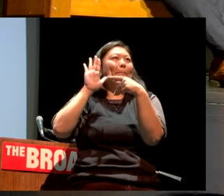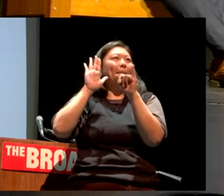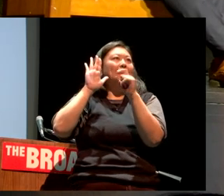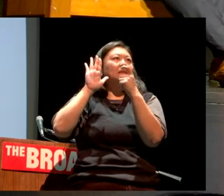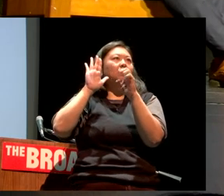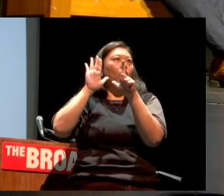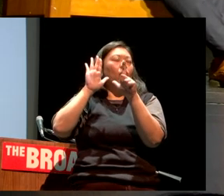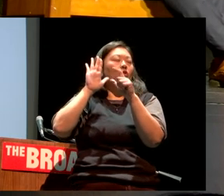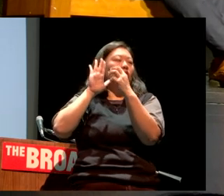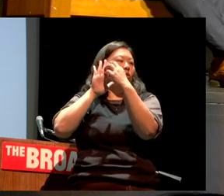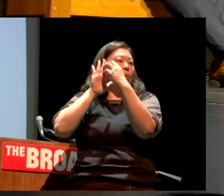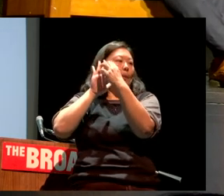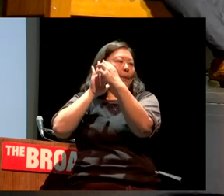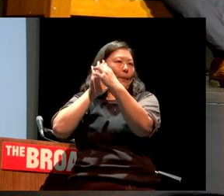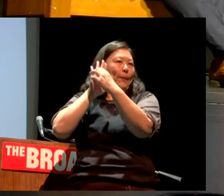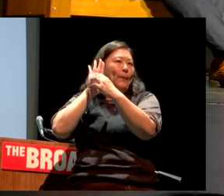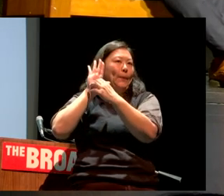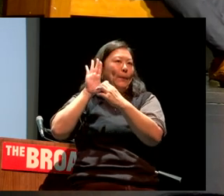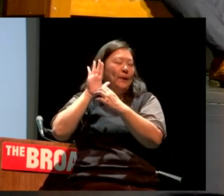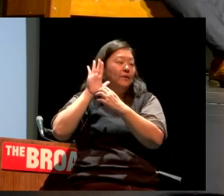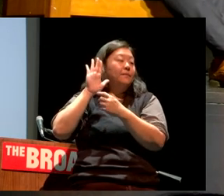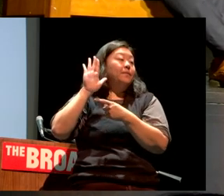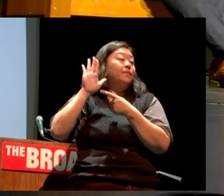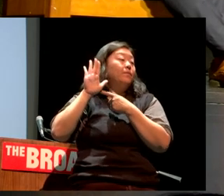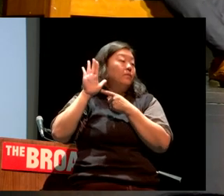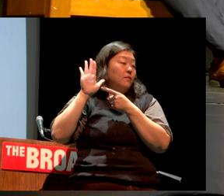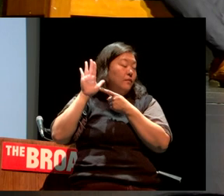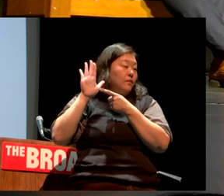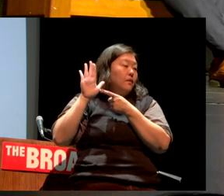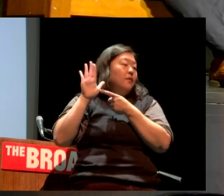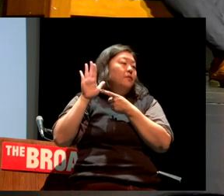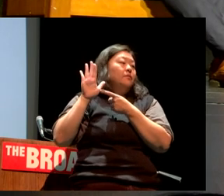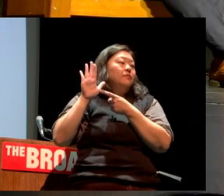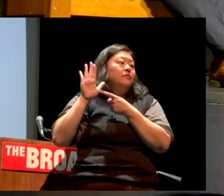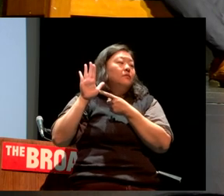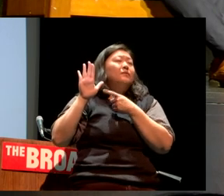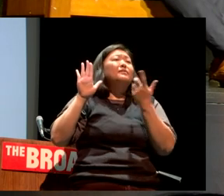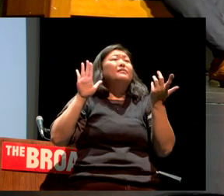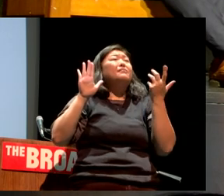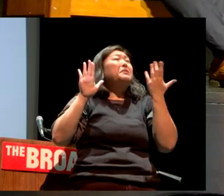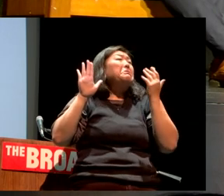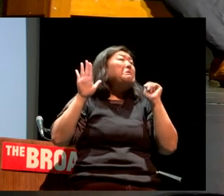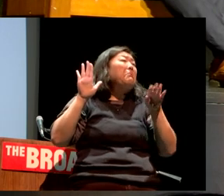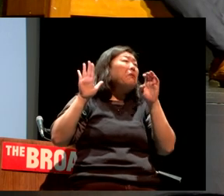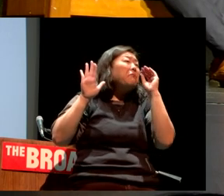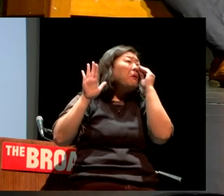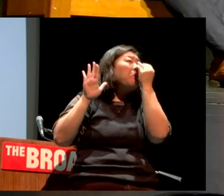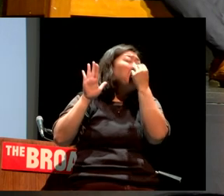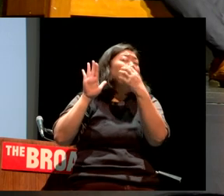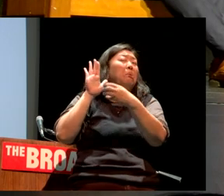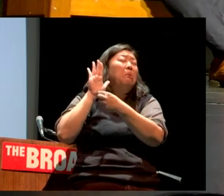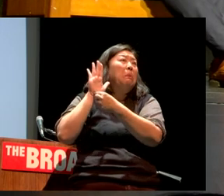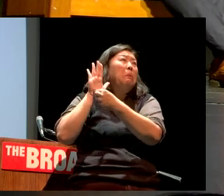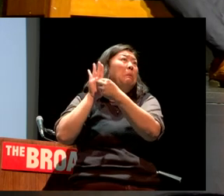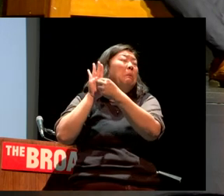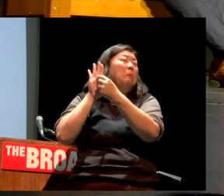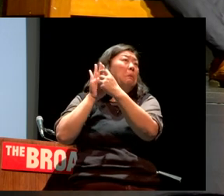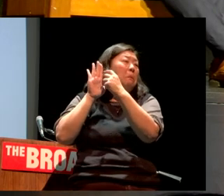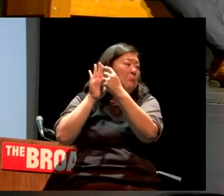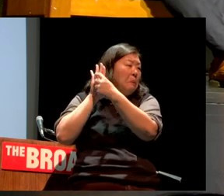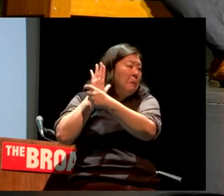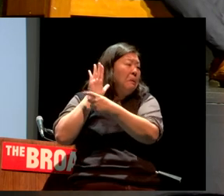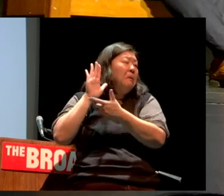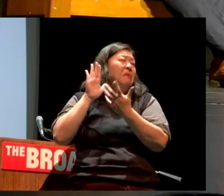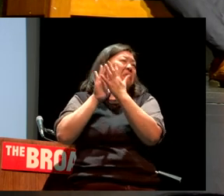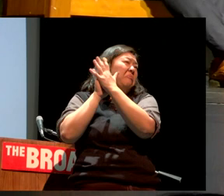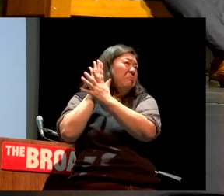will speak about it, I think he blew even further with the Flower Project. You have a lot of things, and it was like that early days in crypto, in